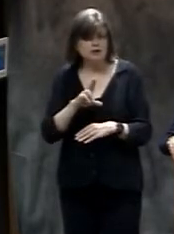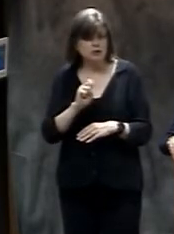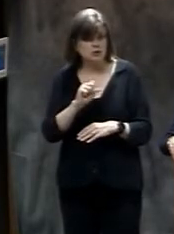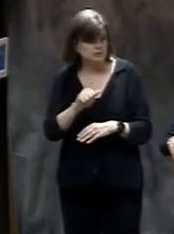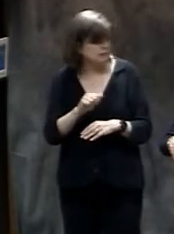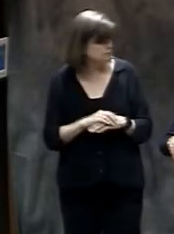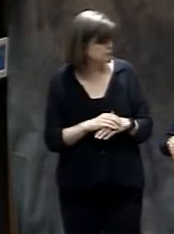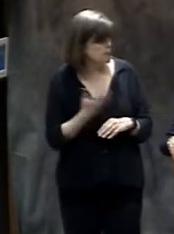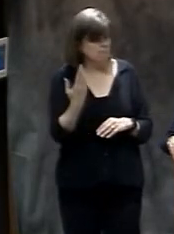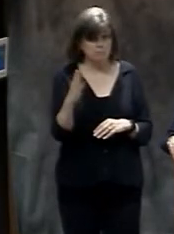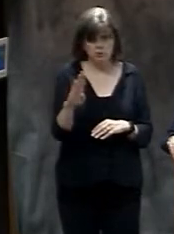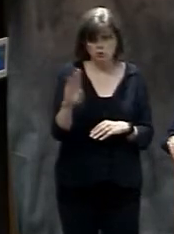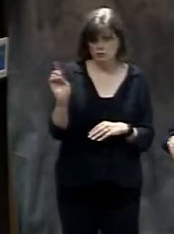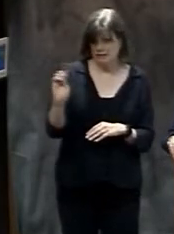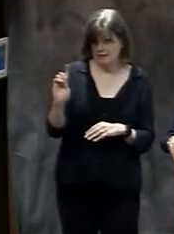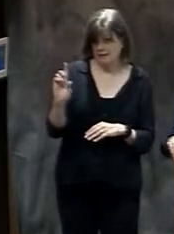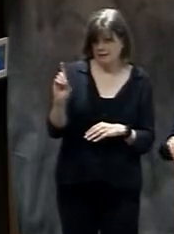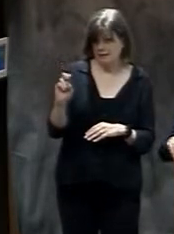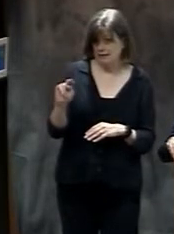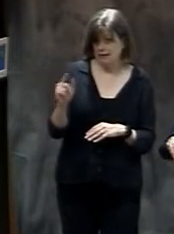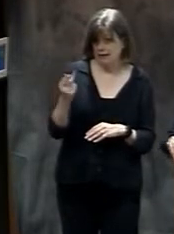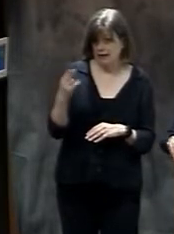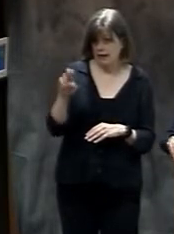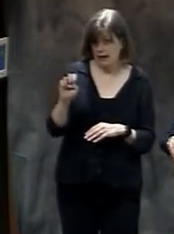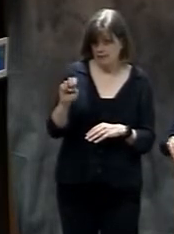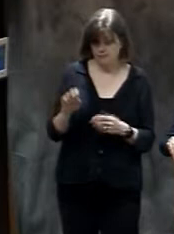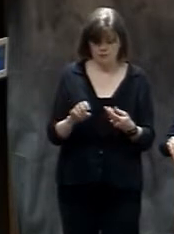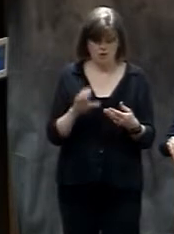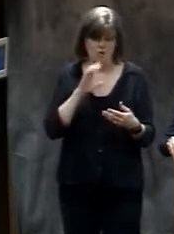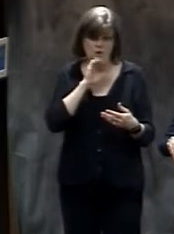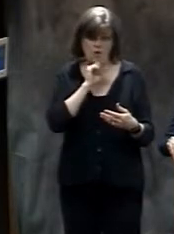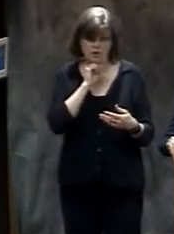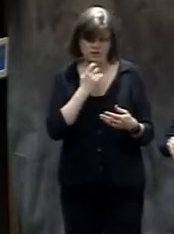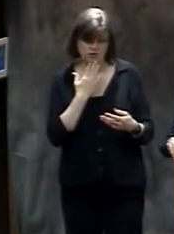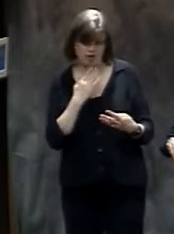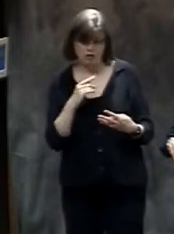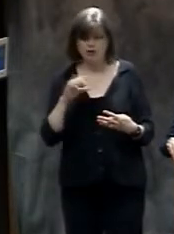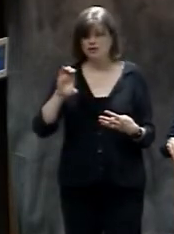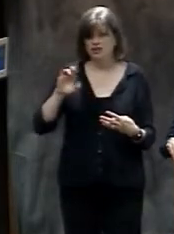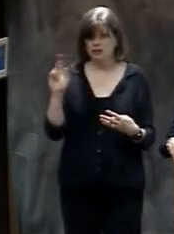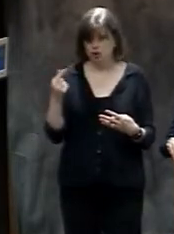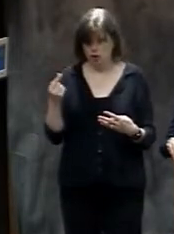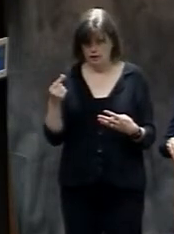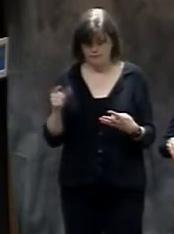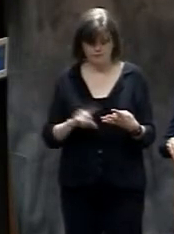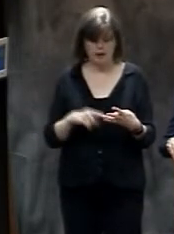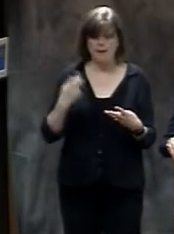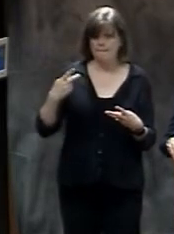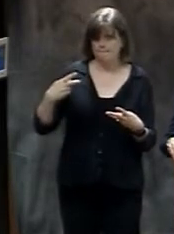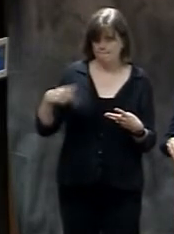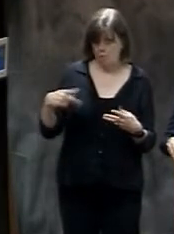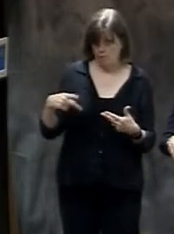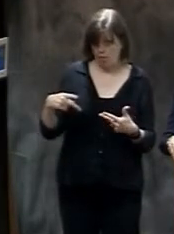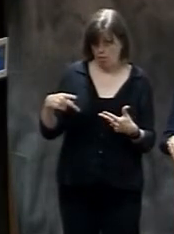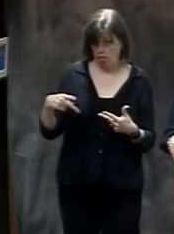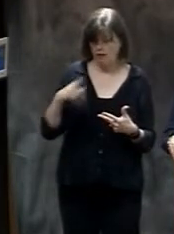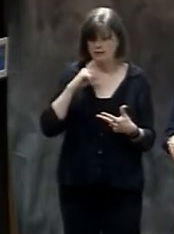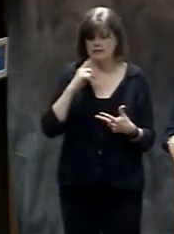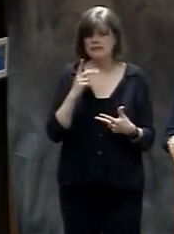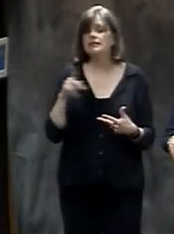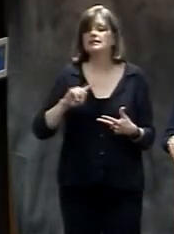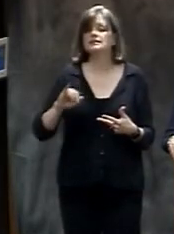is dengue, the orangish is chikungunya, and the purple is Zika. So I've only gone back as far